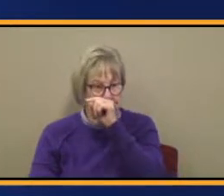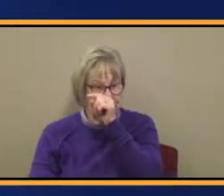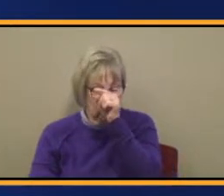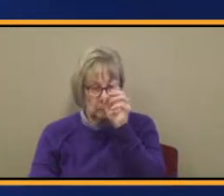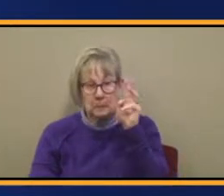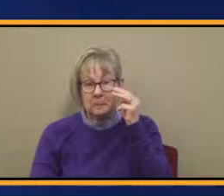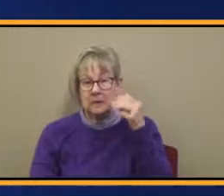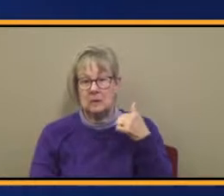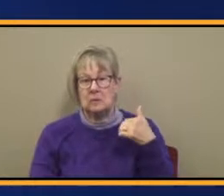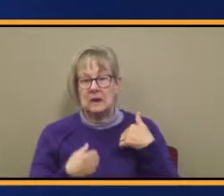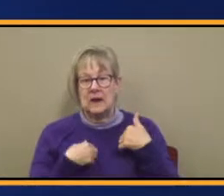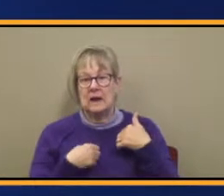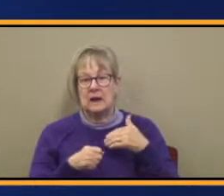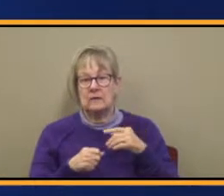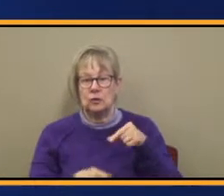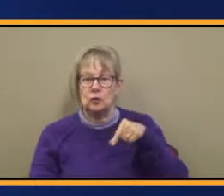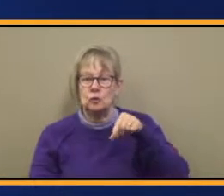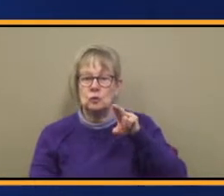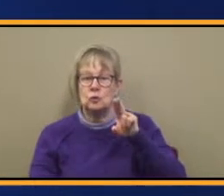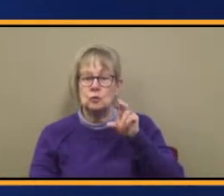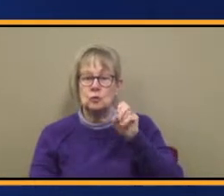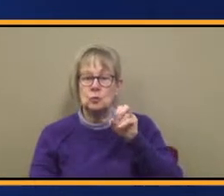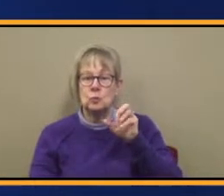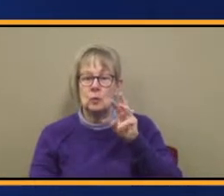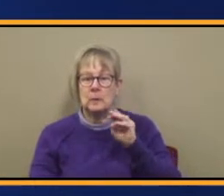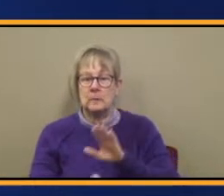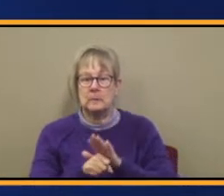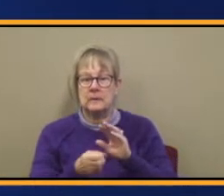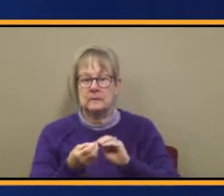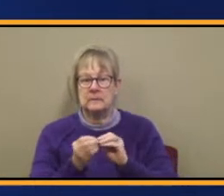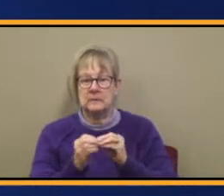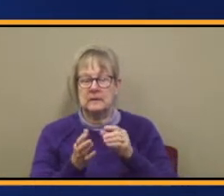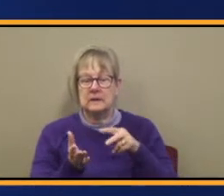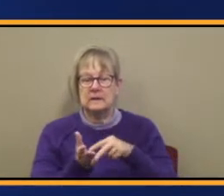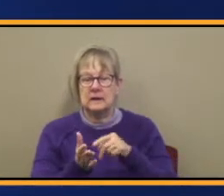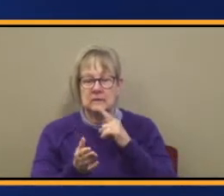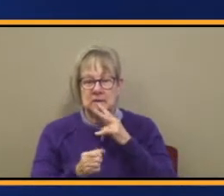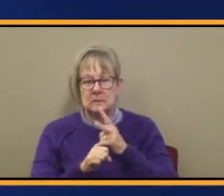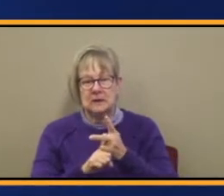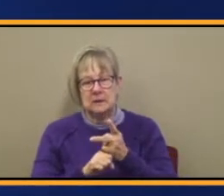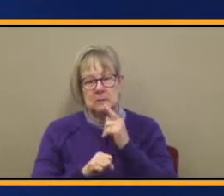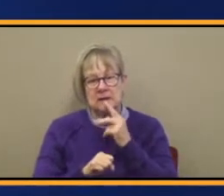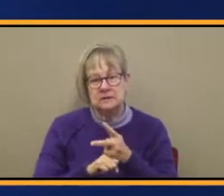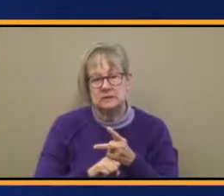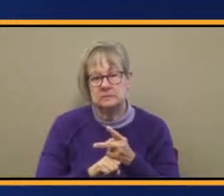Mayor, we have a quorum. Thank you. If we could stand for the pledge, please. Yes, sir.